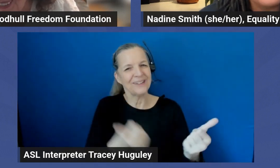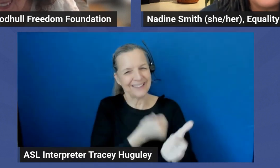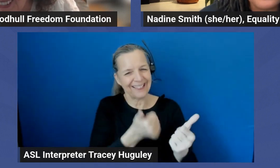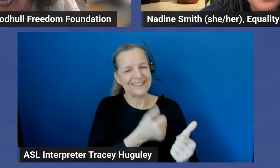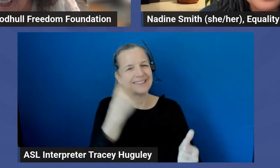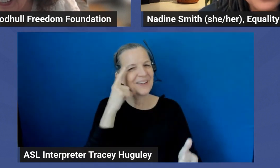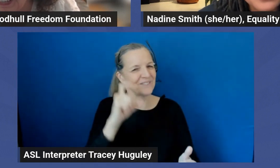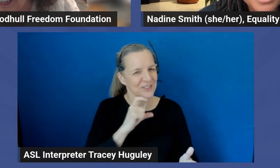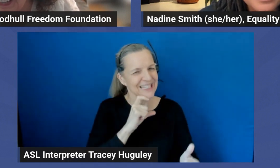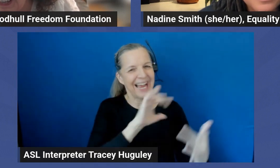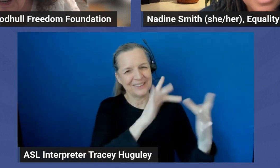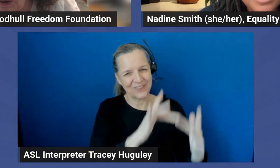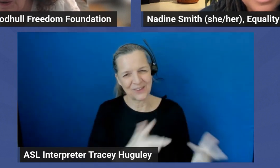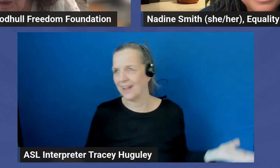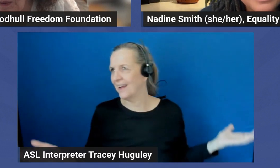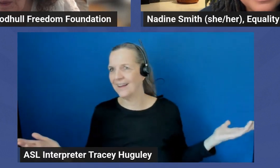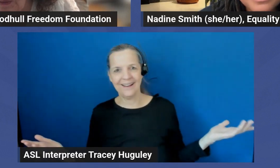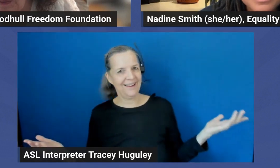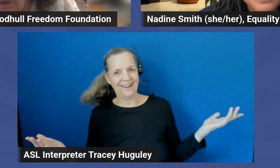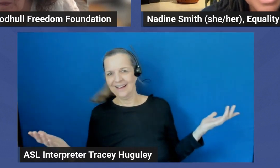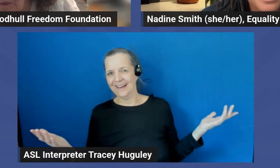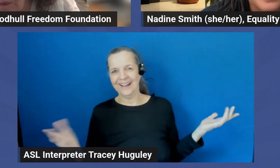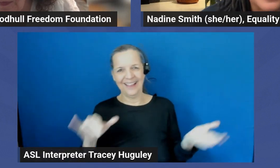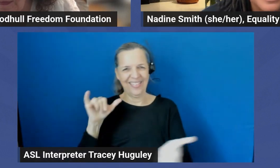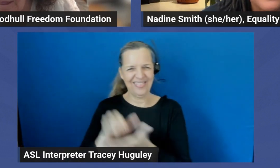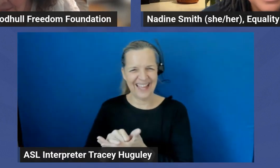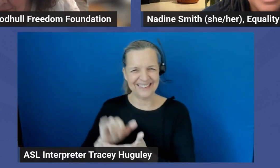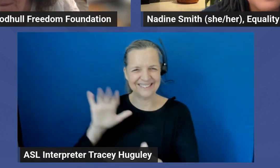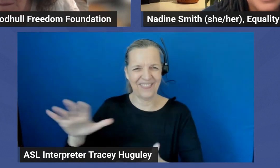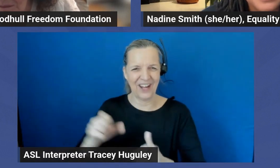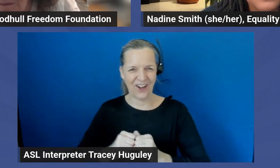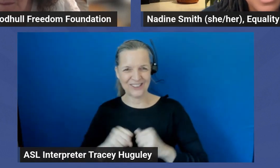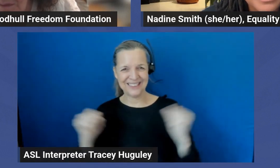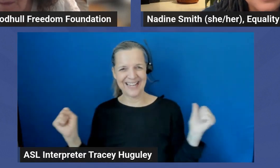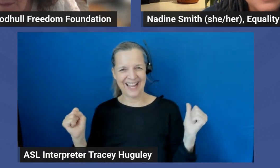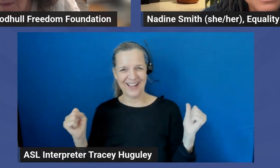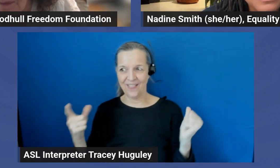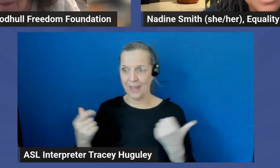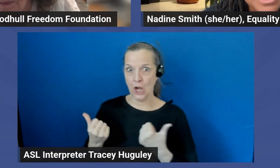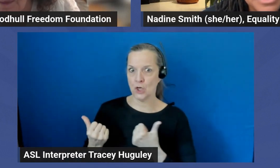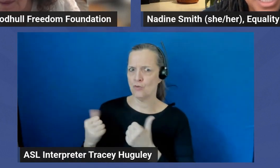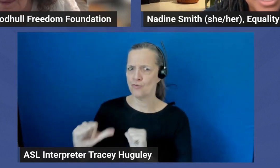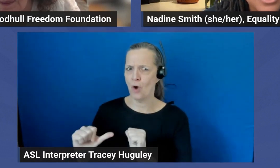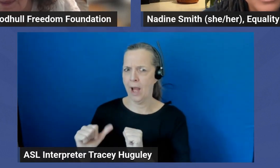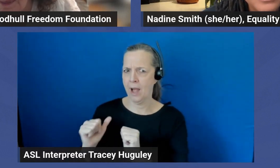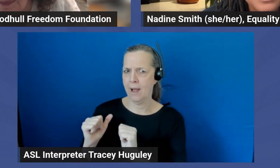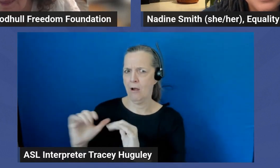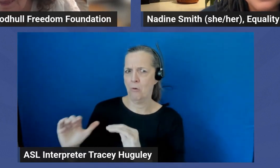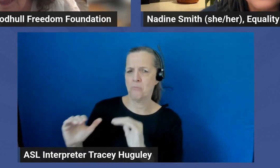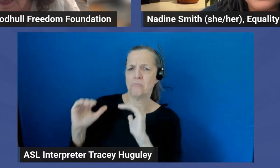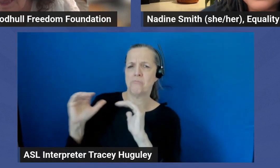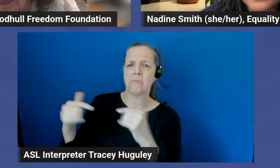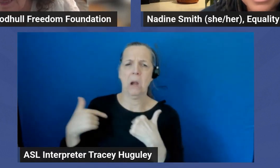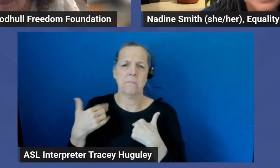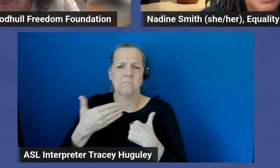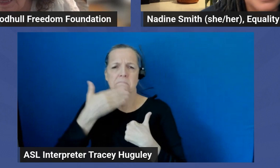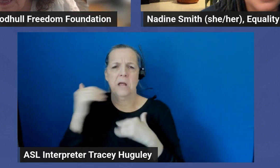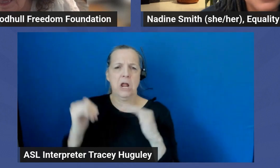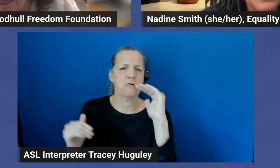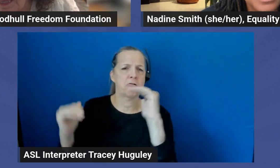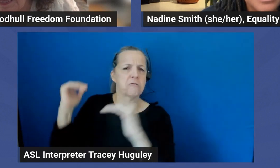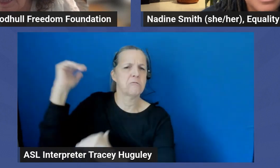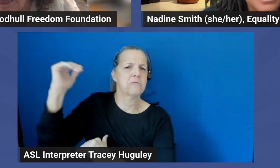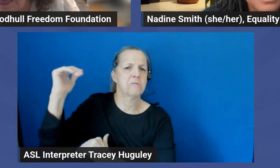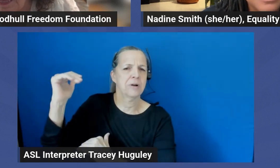Anyway, but it's almost like this is their tell. Every time they try to get on a high horse, they're just telling